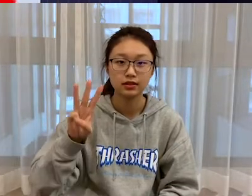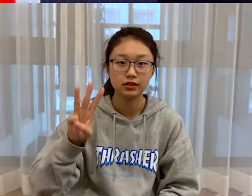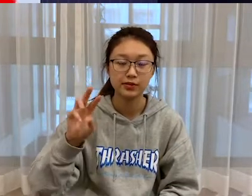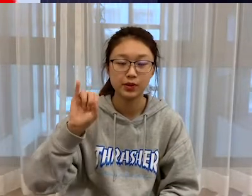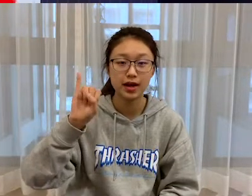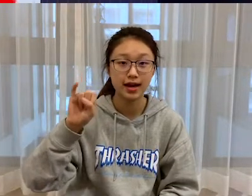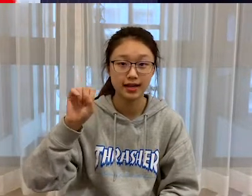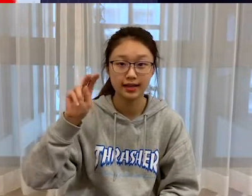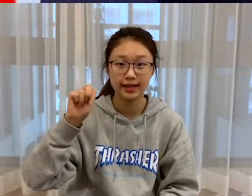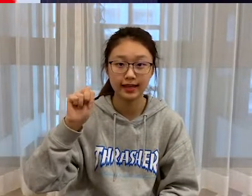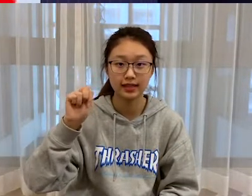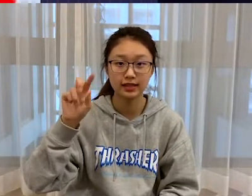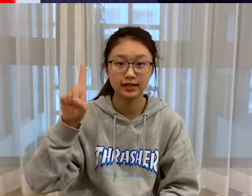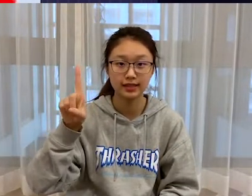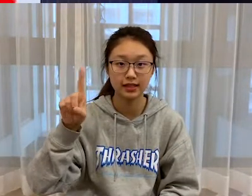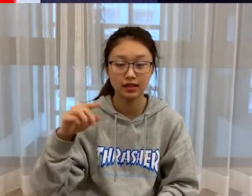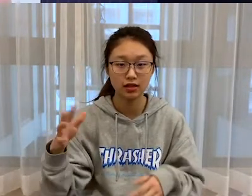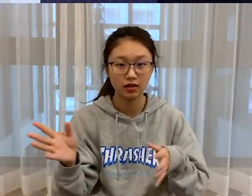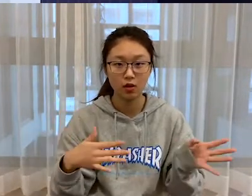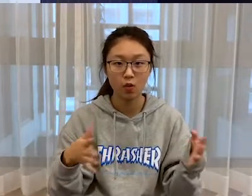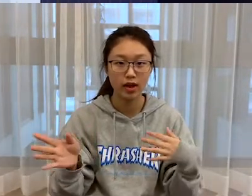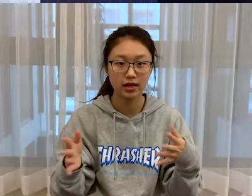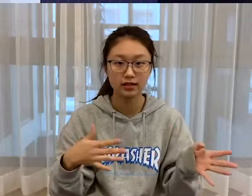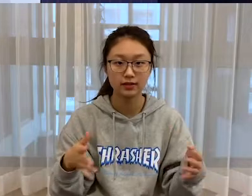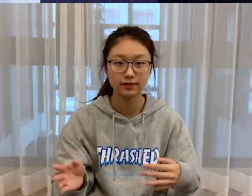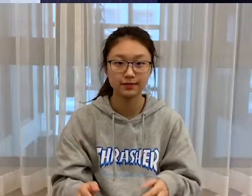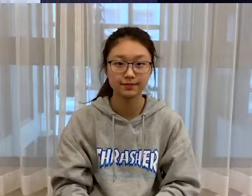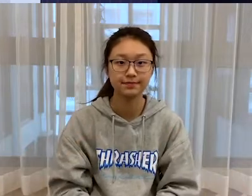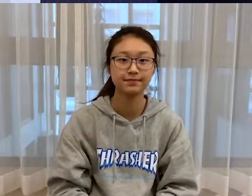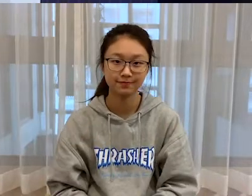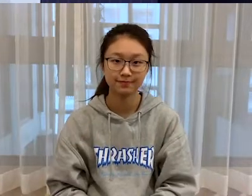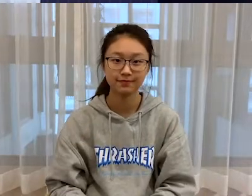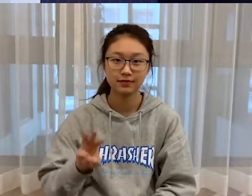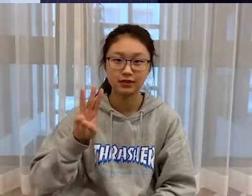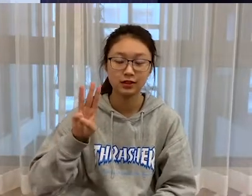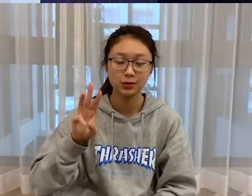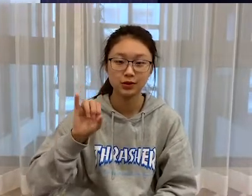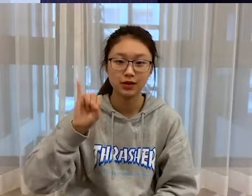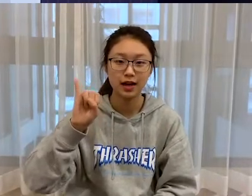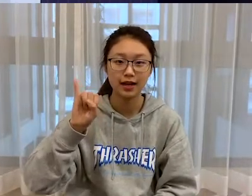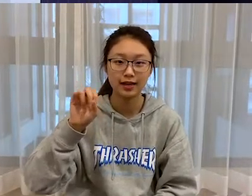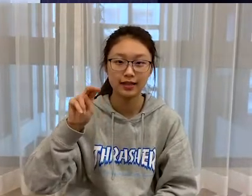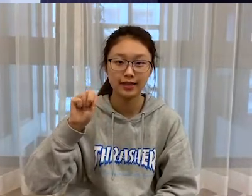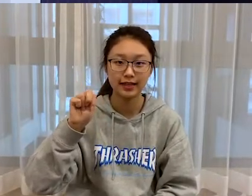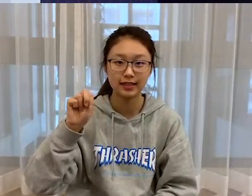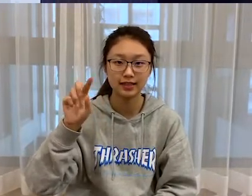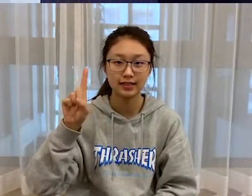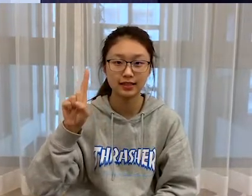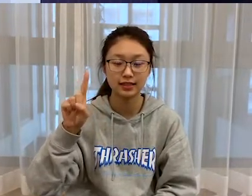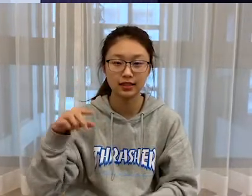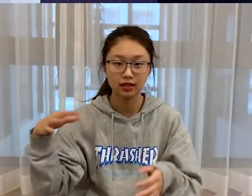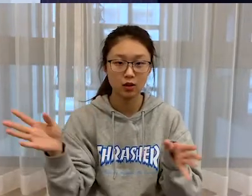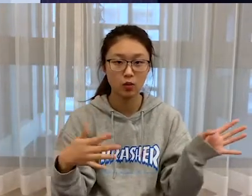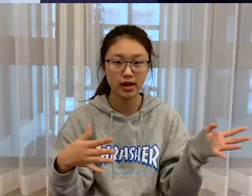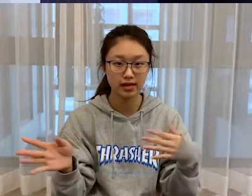It can also mean the news. And as a verb, it can mean to air something, to blow, to dry something. And